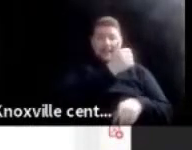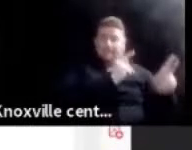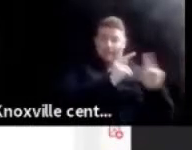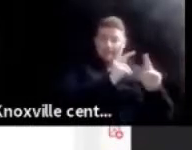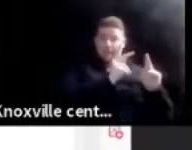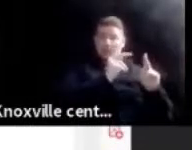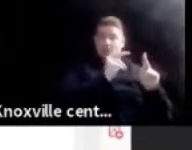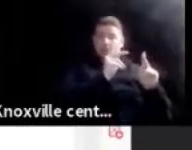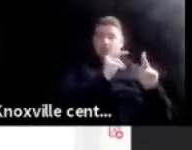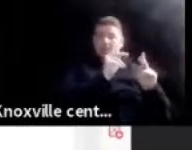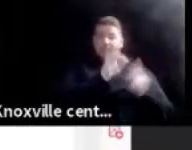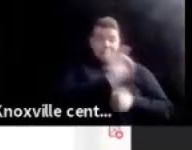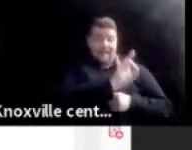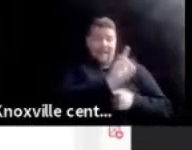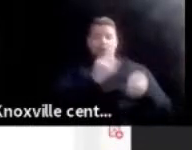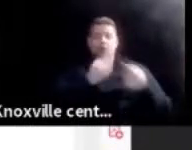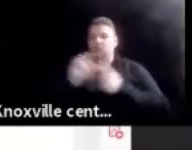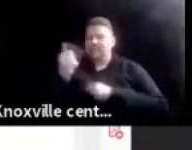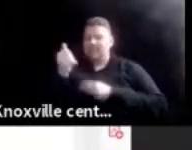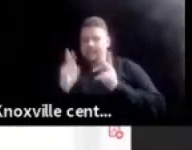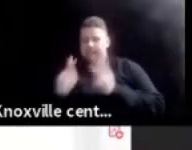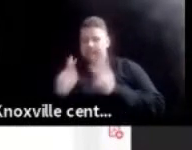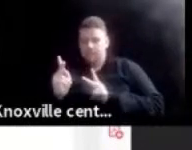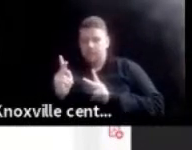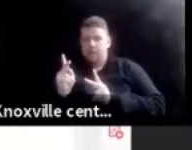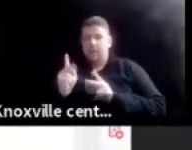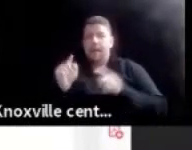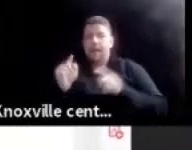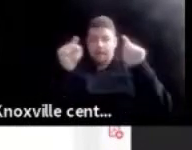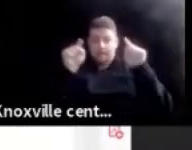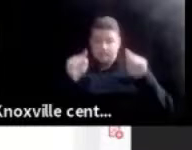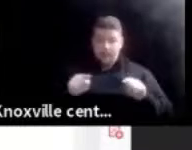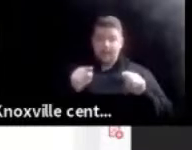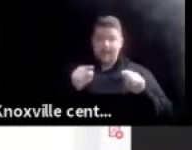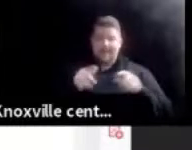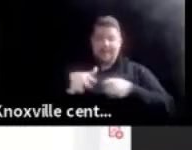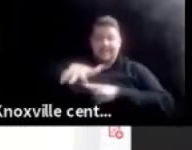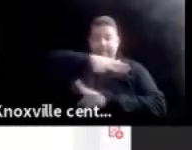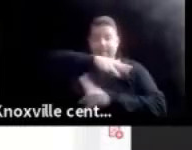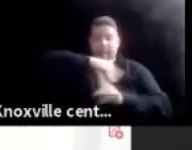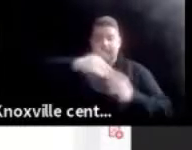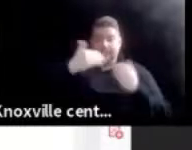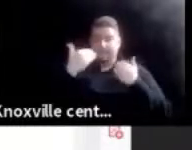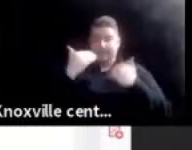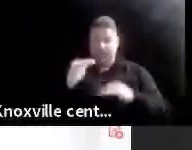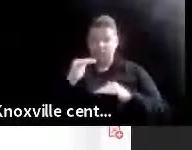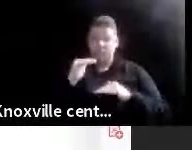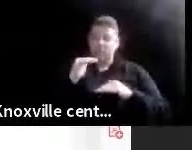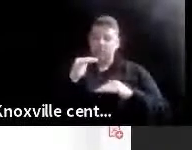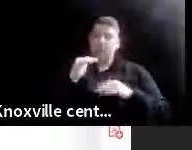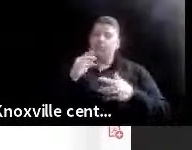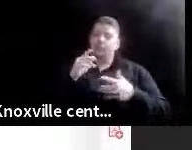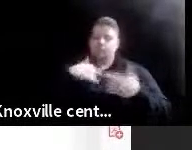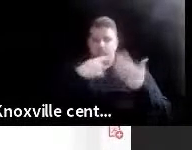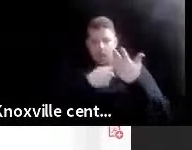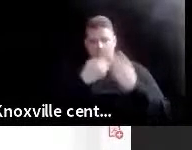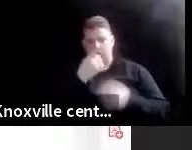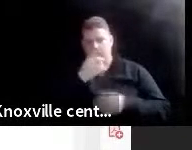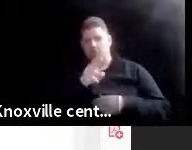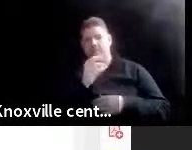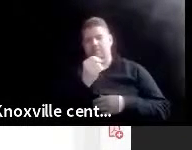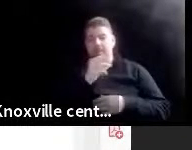to 10, and went back to the space limitations. And the reason for that was, in talking to Mr.